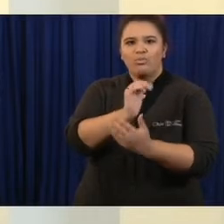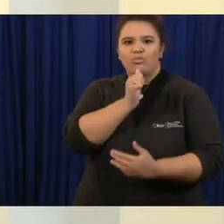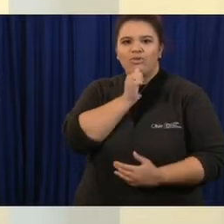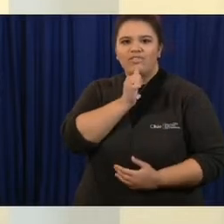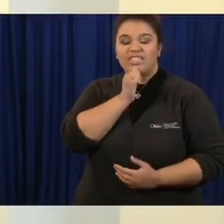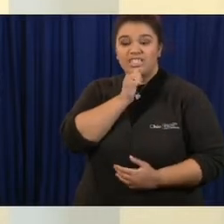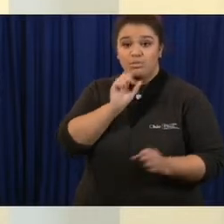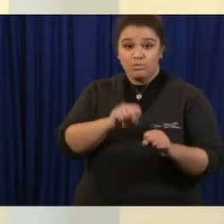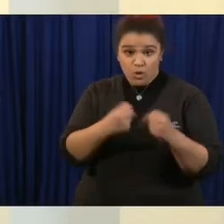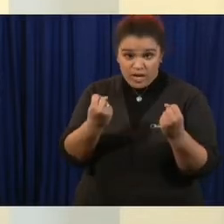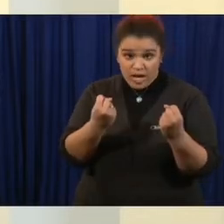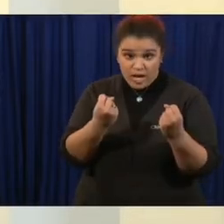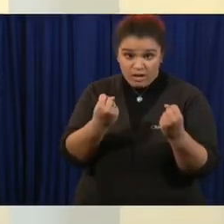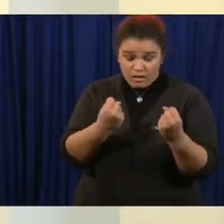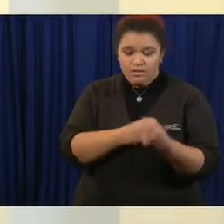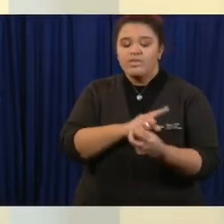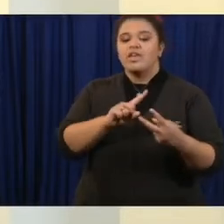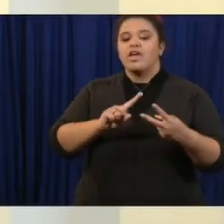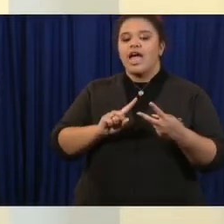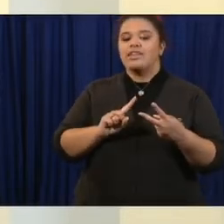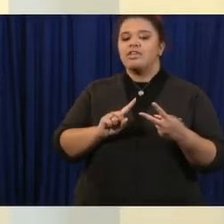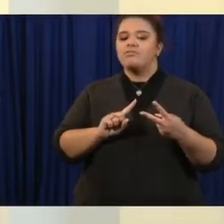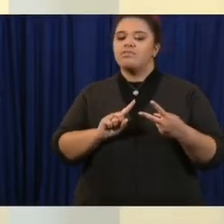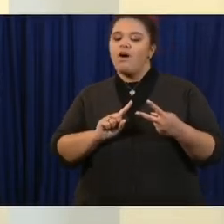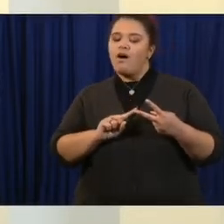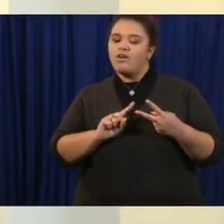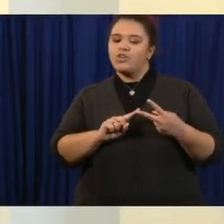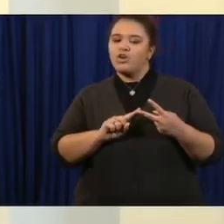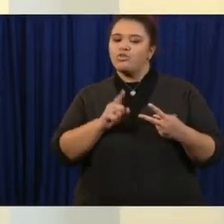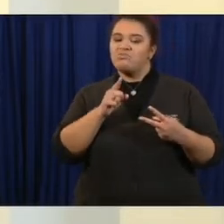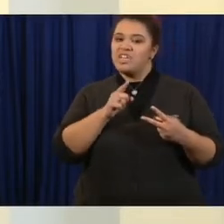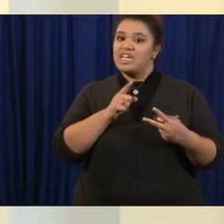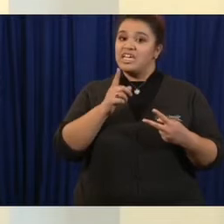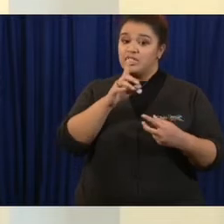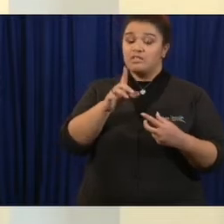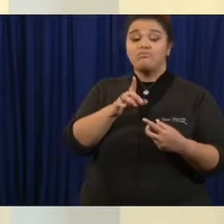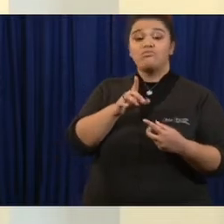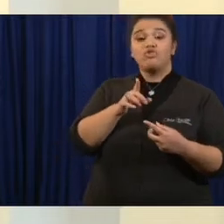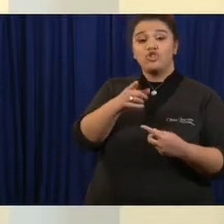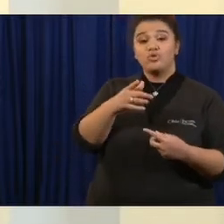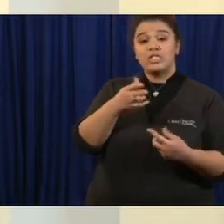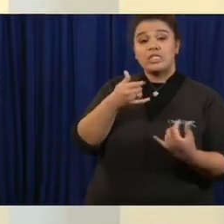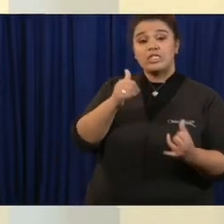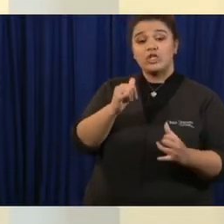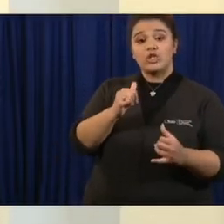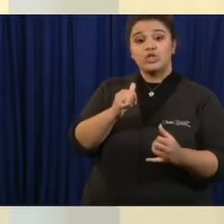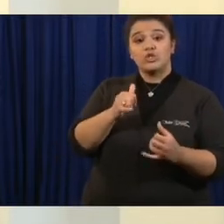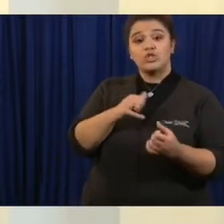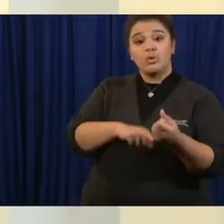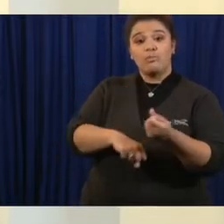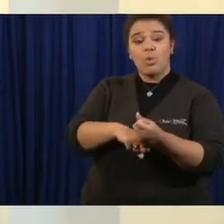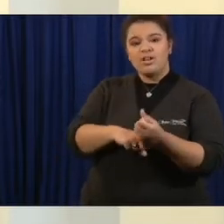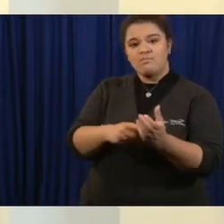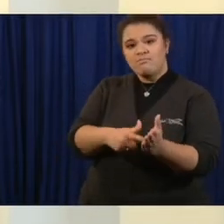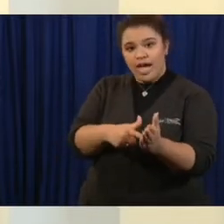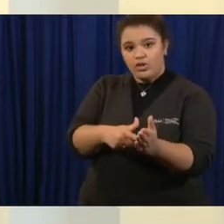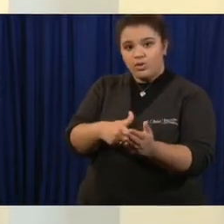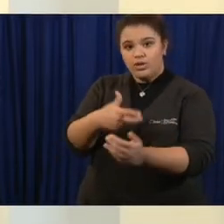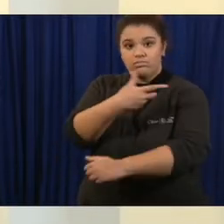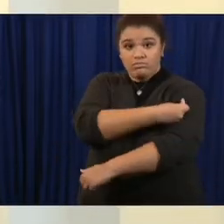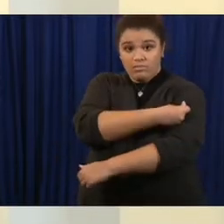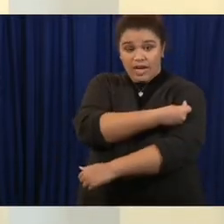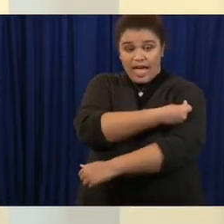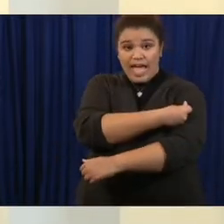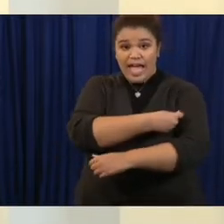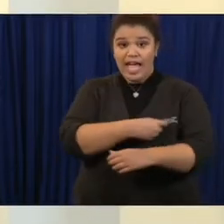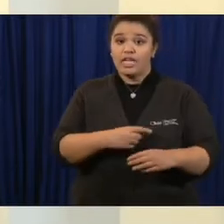state. And secondly, given that sentiment, do you still support mandatory vaccination and immunity certificates, despite that